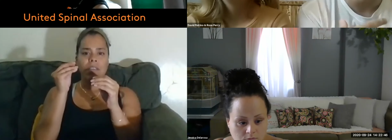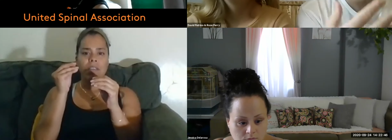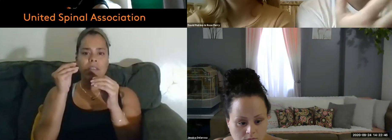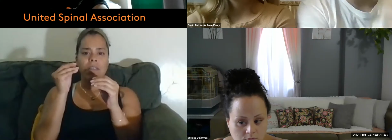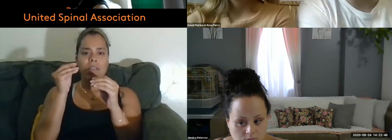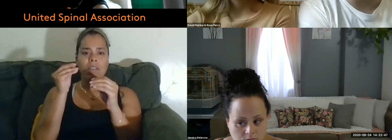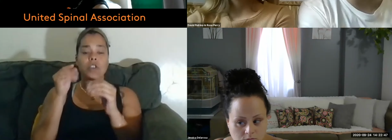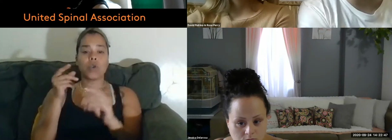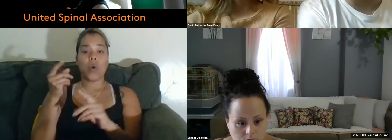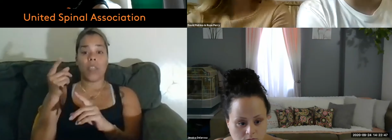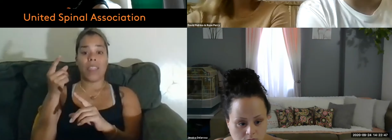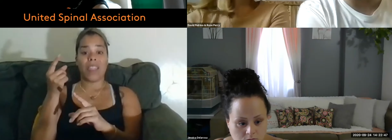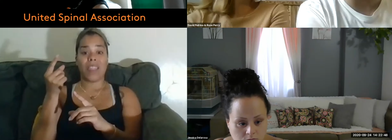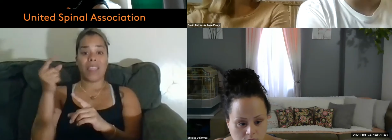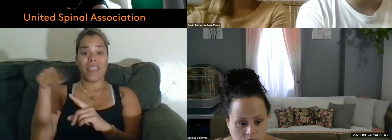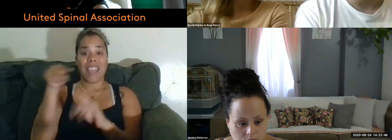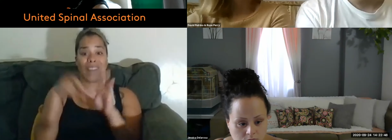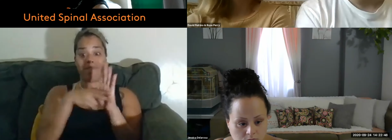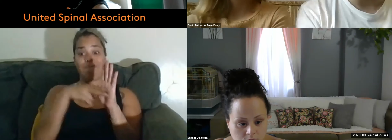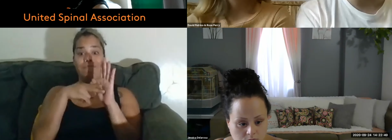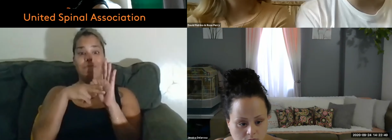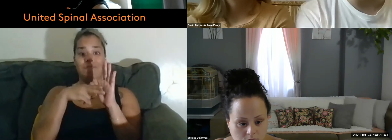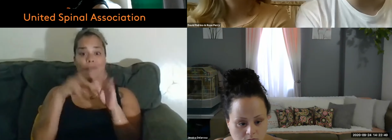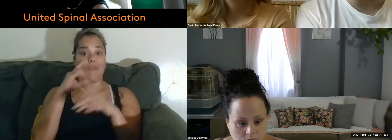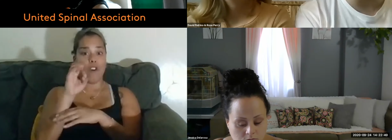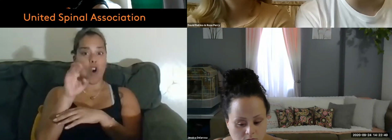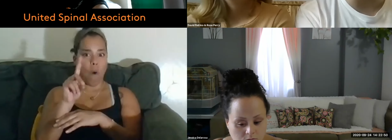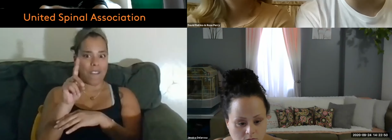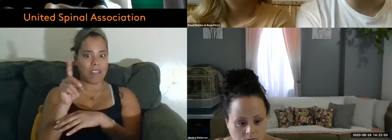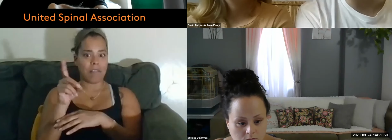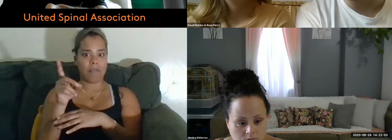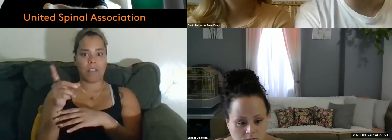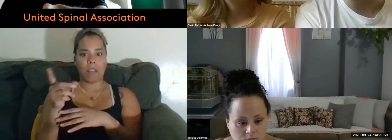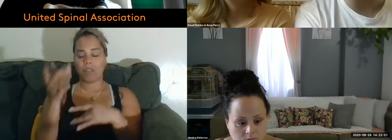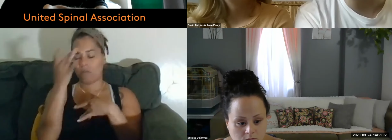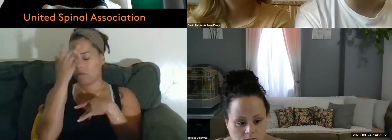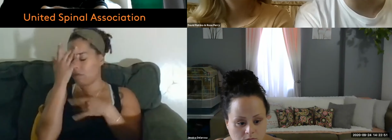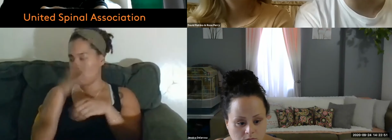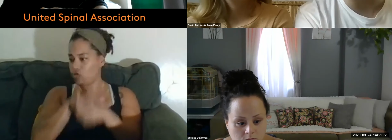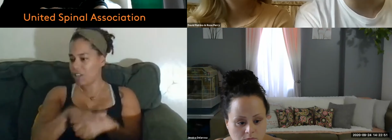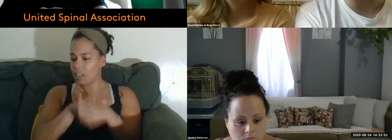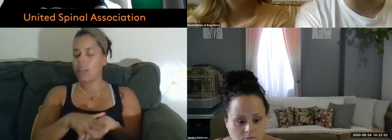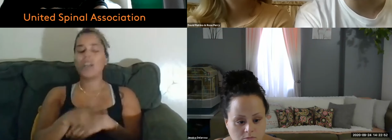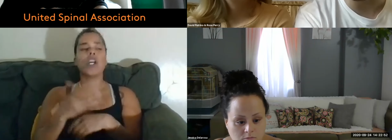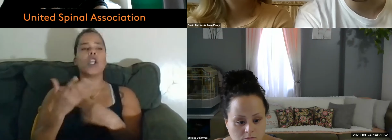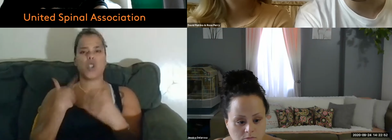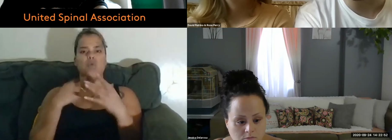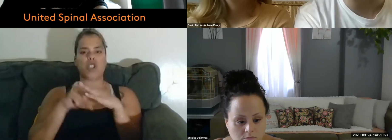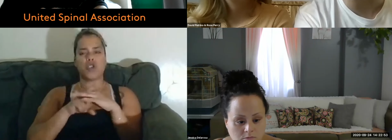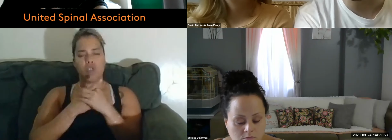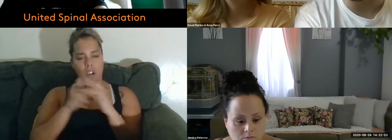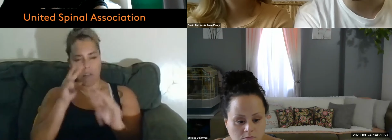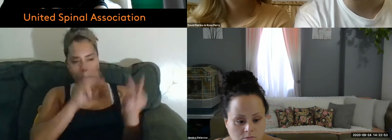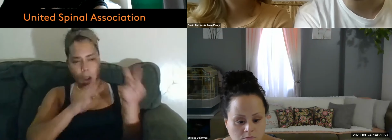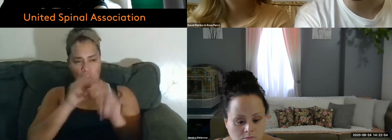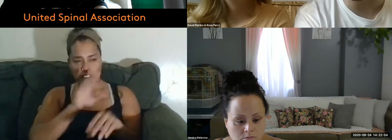symptoms, onboarded them onto the app. And we started monitoring their symptoms on a daily basis.